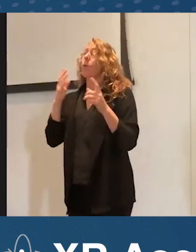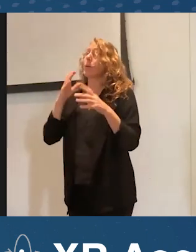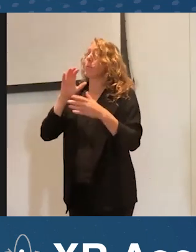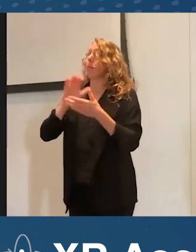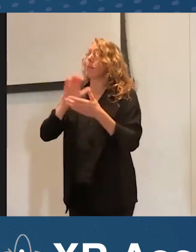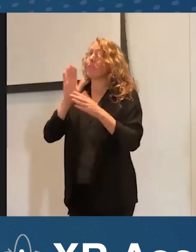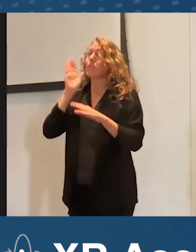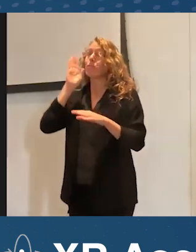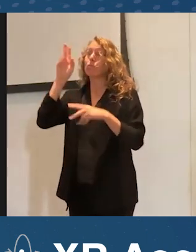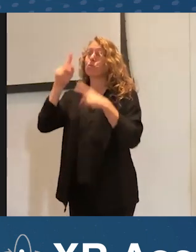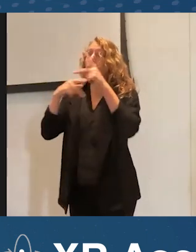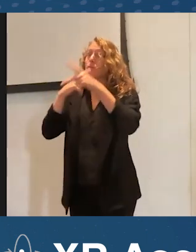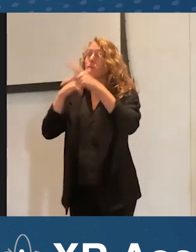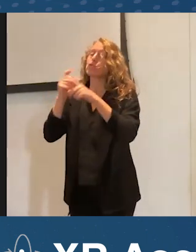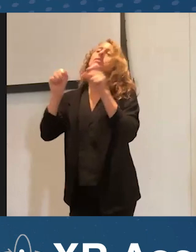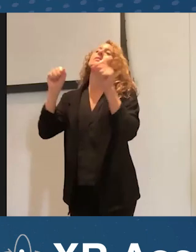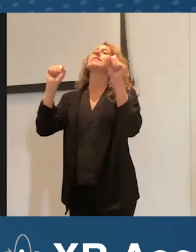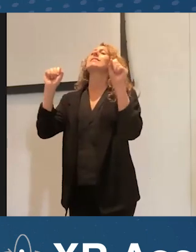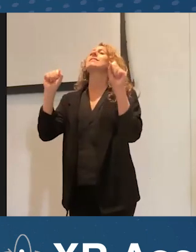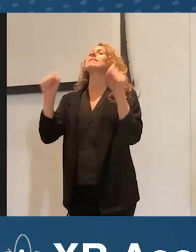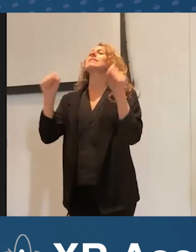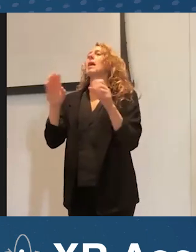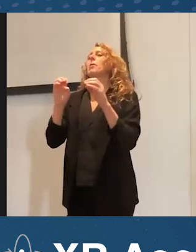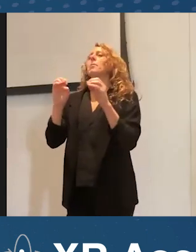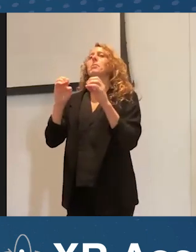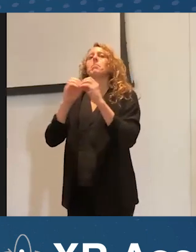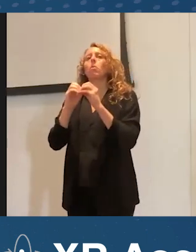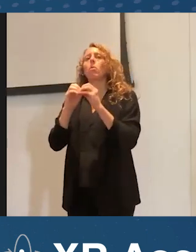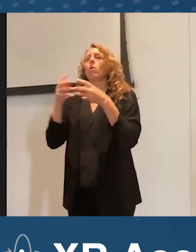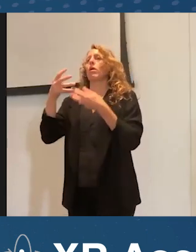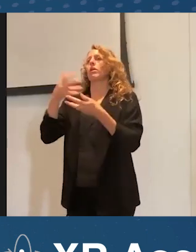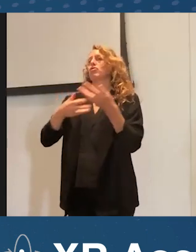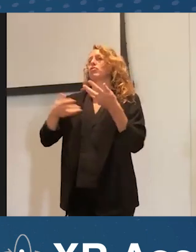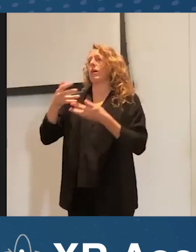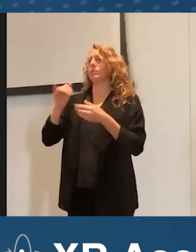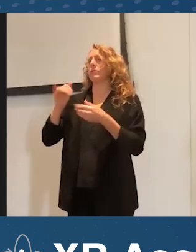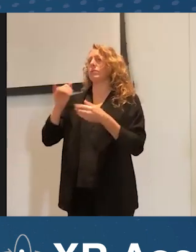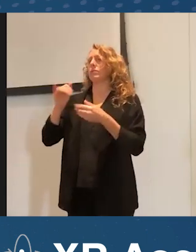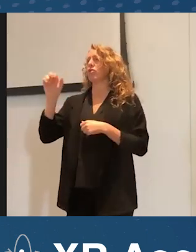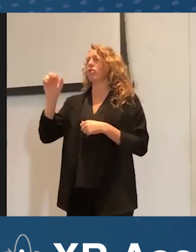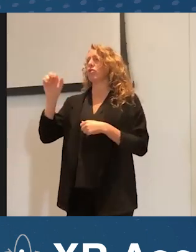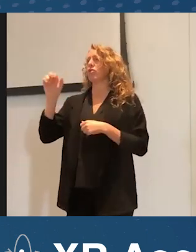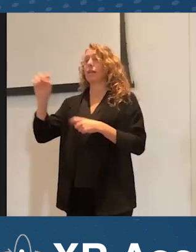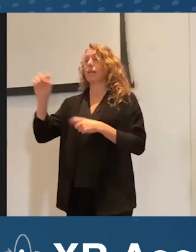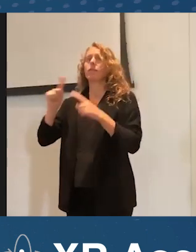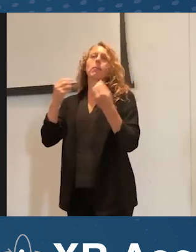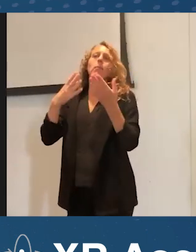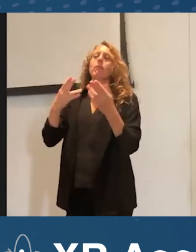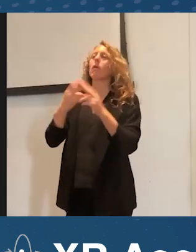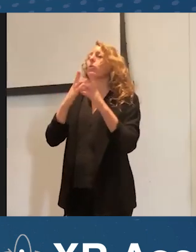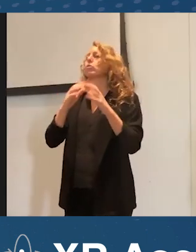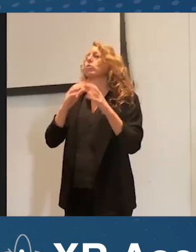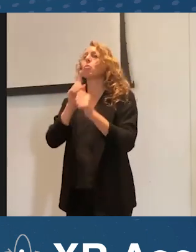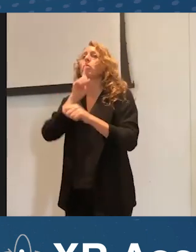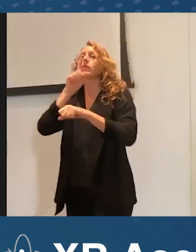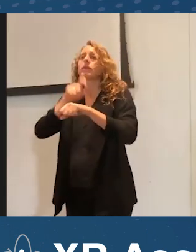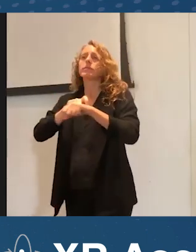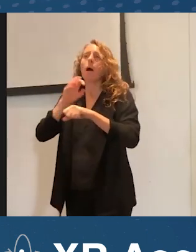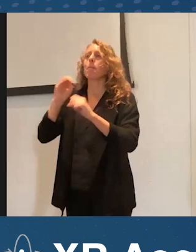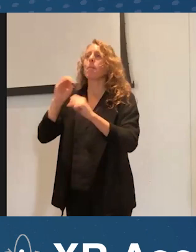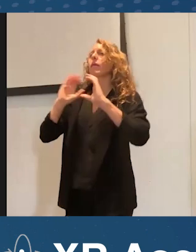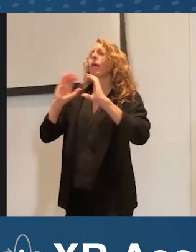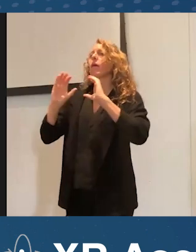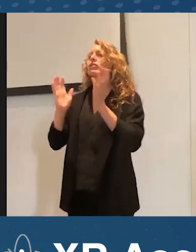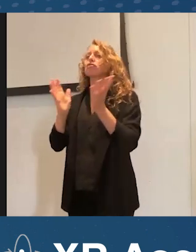versions of these applications can become much more interactive, providing their users with real-time and conversational